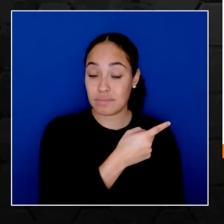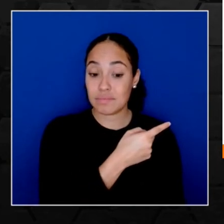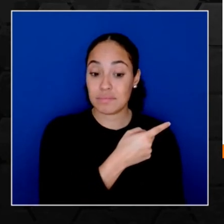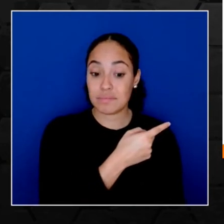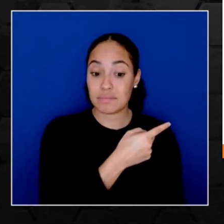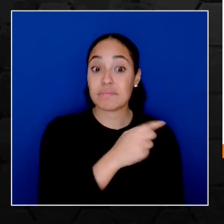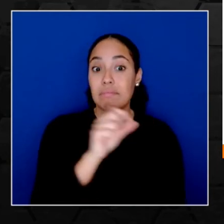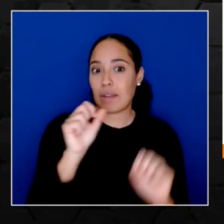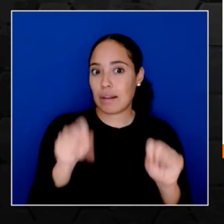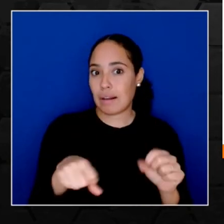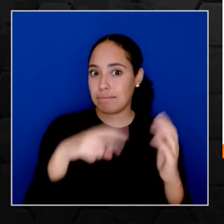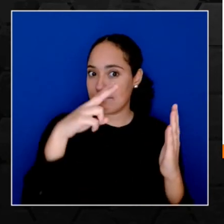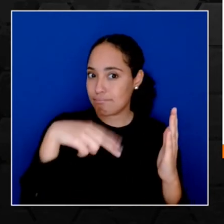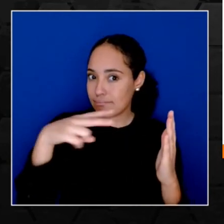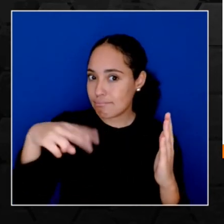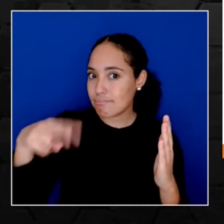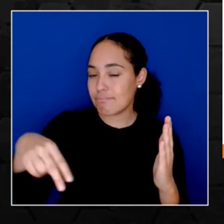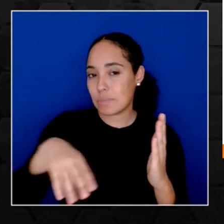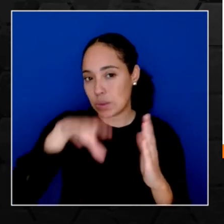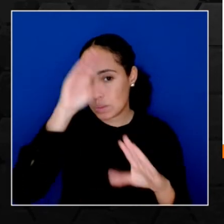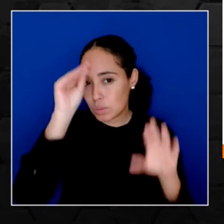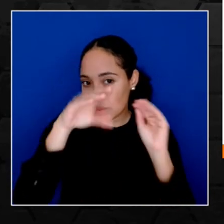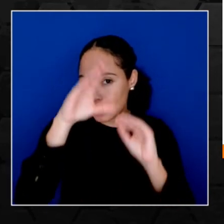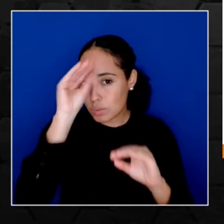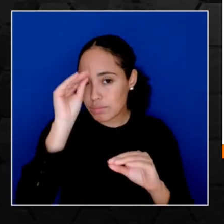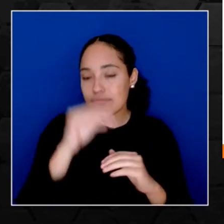If you want to explore more, you can go to the website,